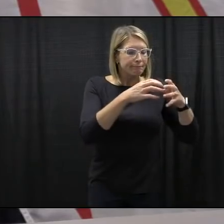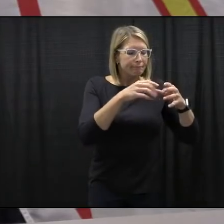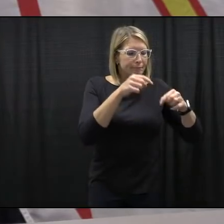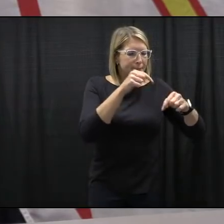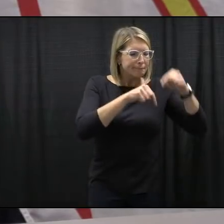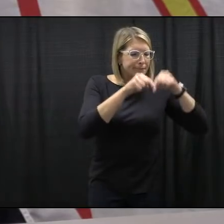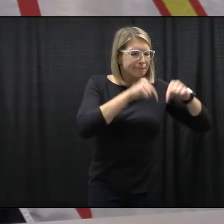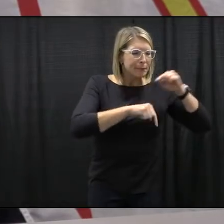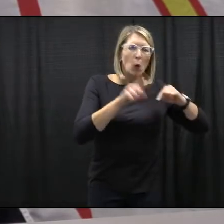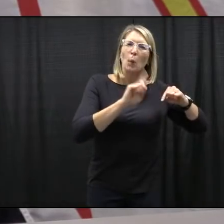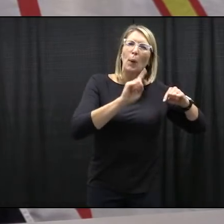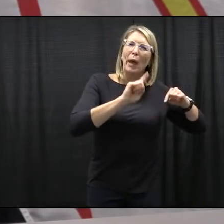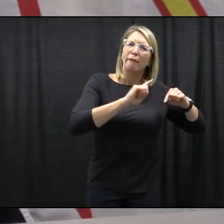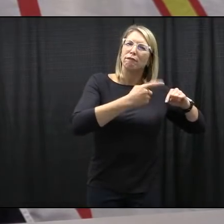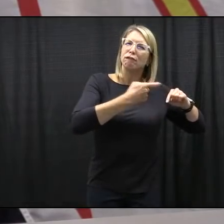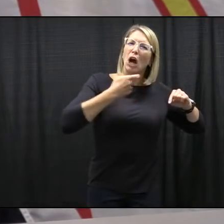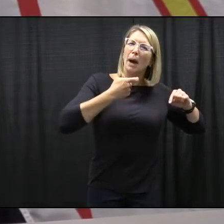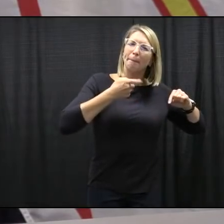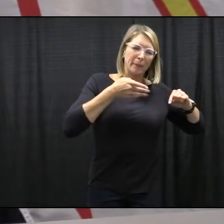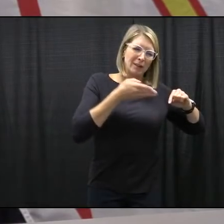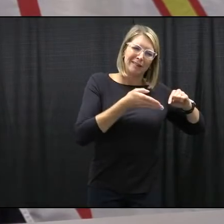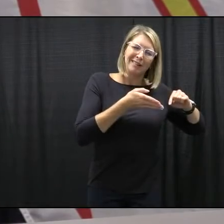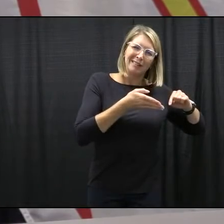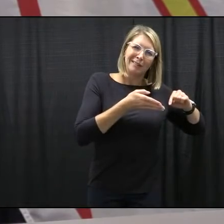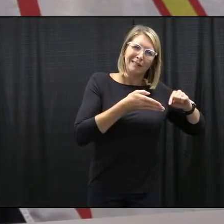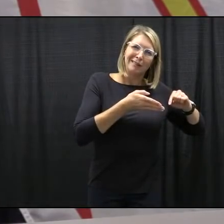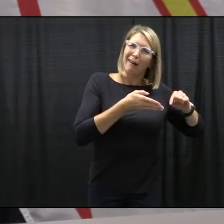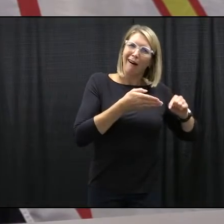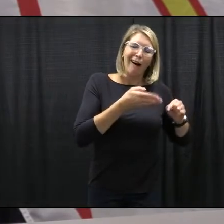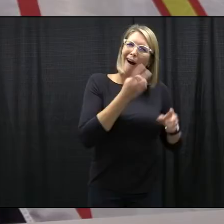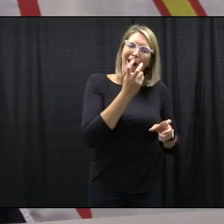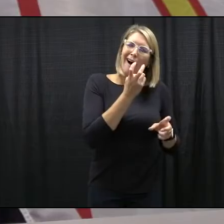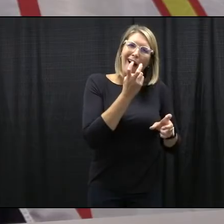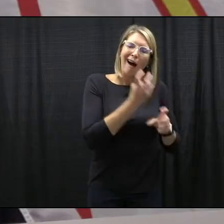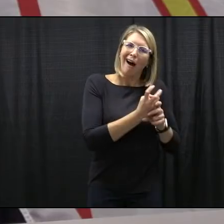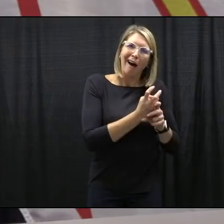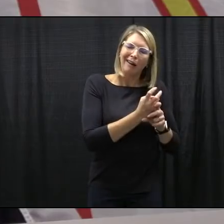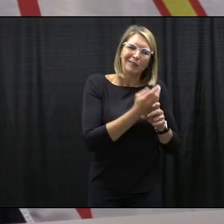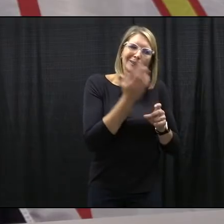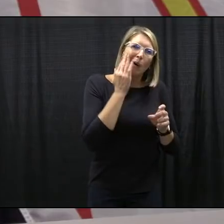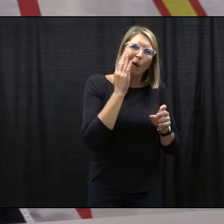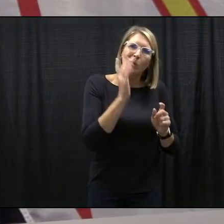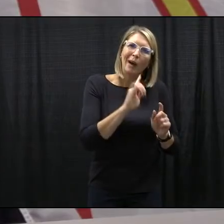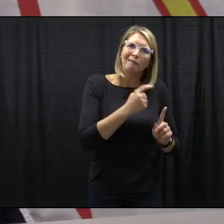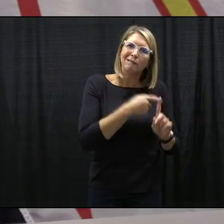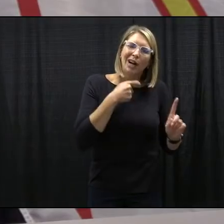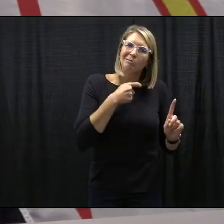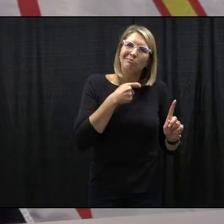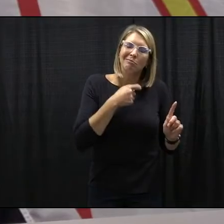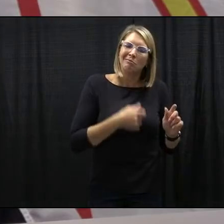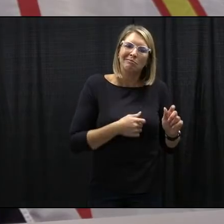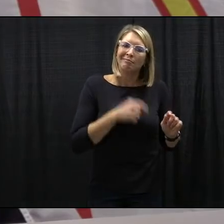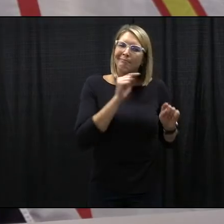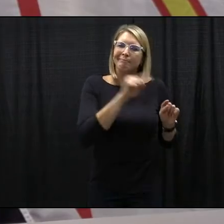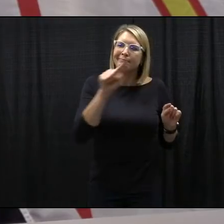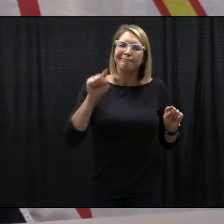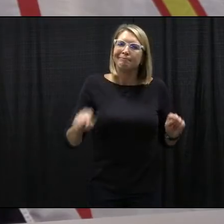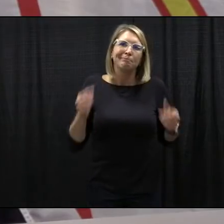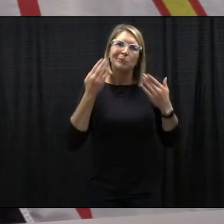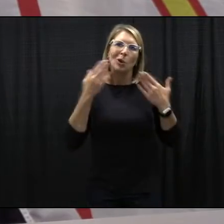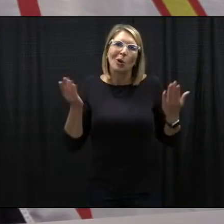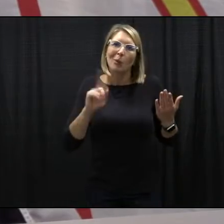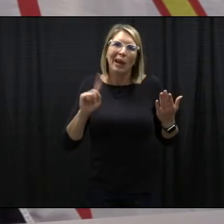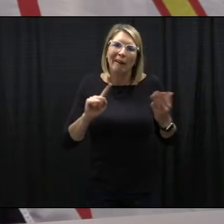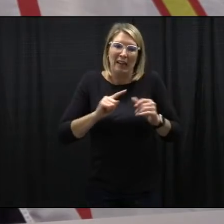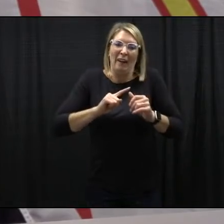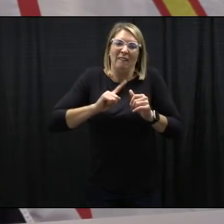and that's, I guess, to some degree not unexpected. But for the most part, I